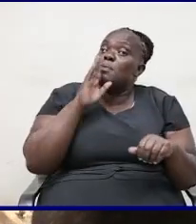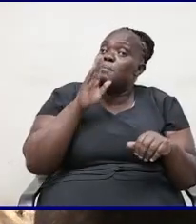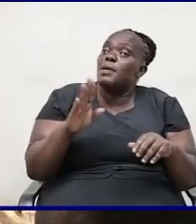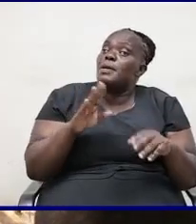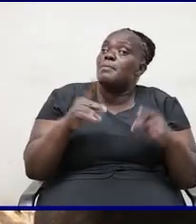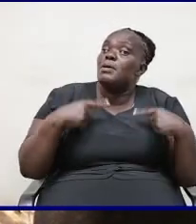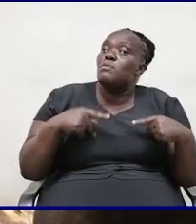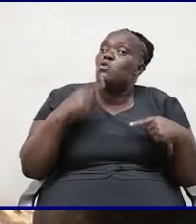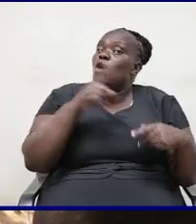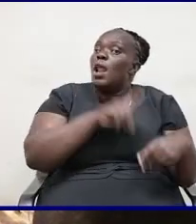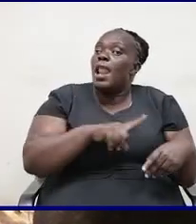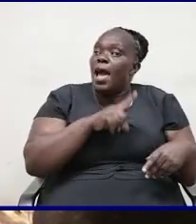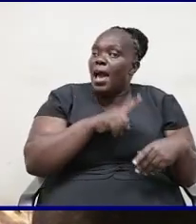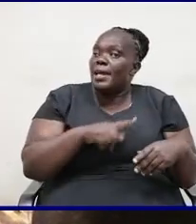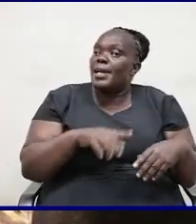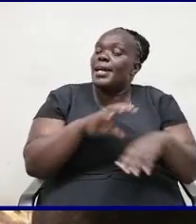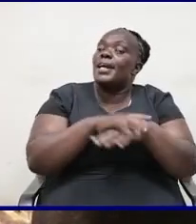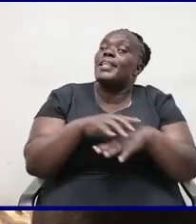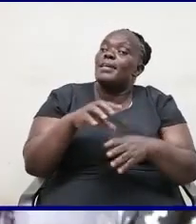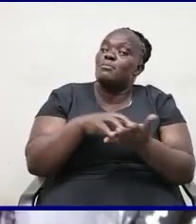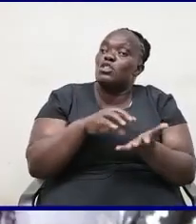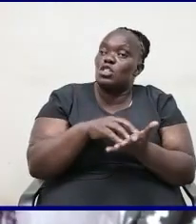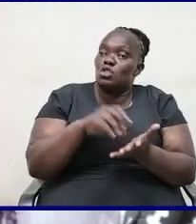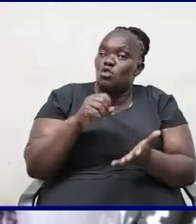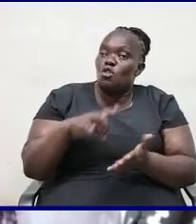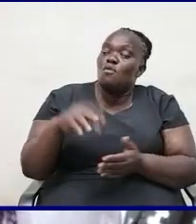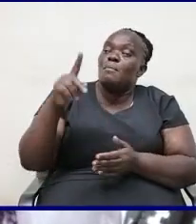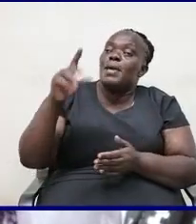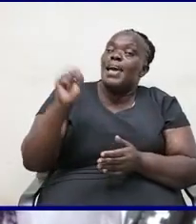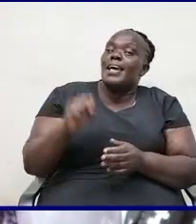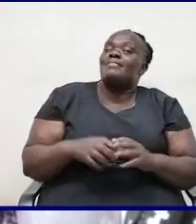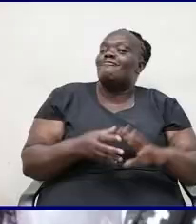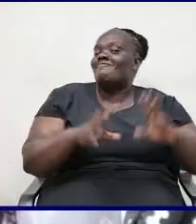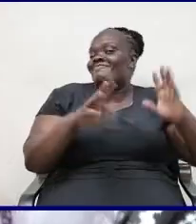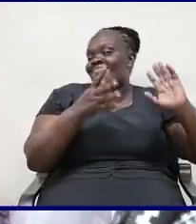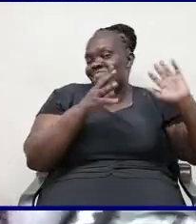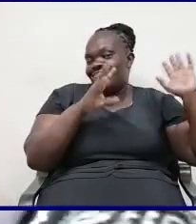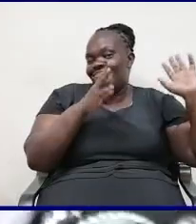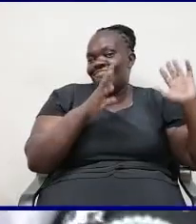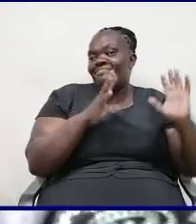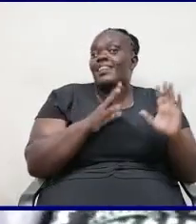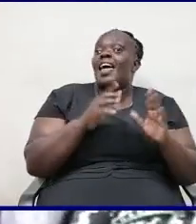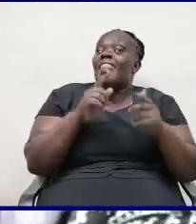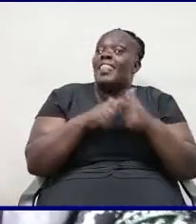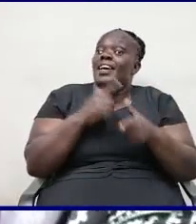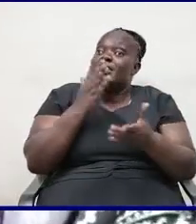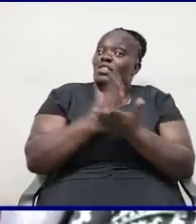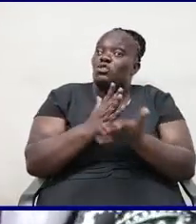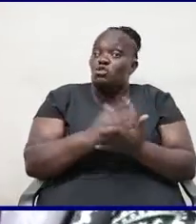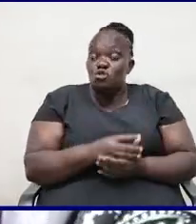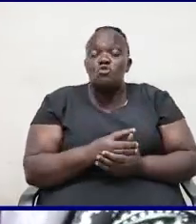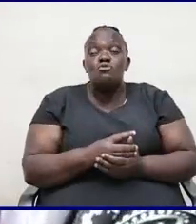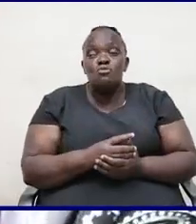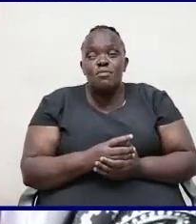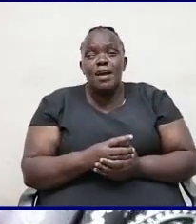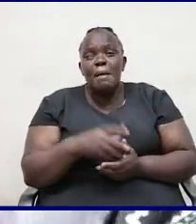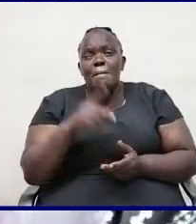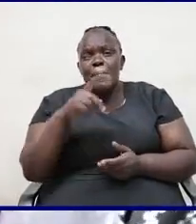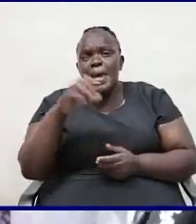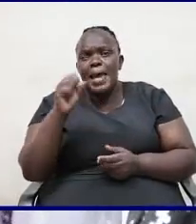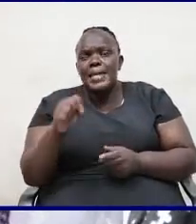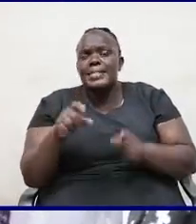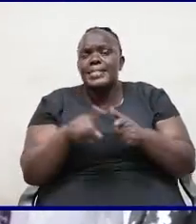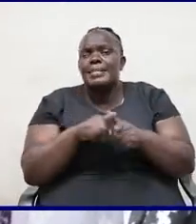be among those who are lucky, and I got the position of the PS. Makofi. And in fact, because PS, allow me to say